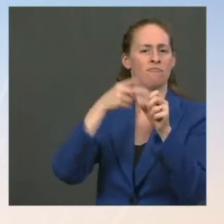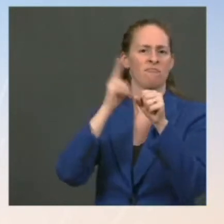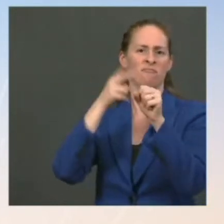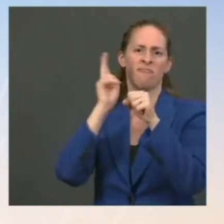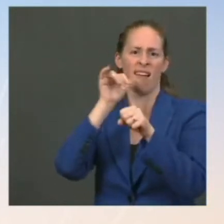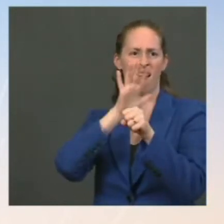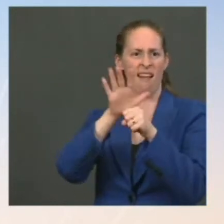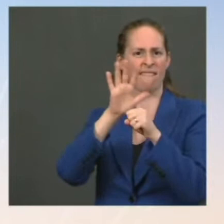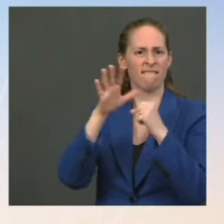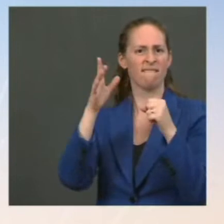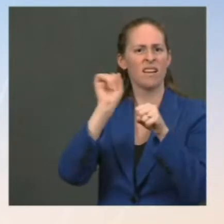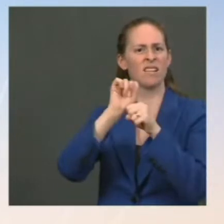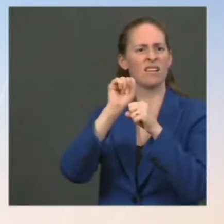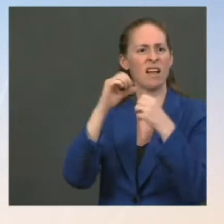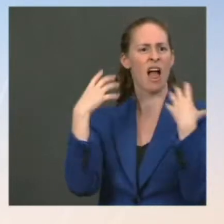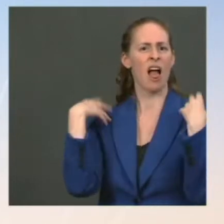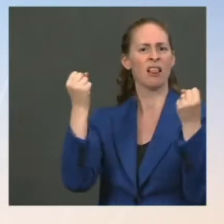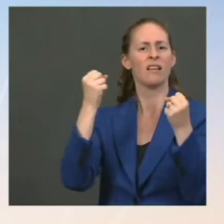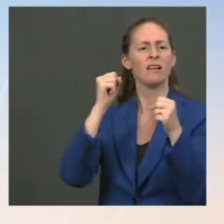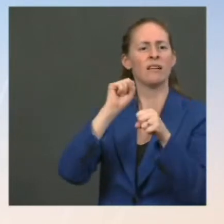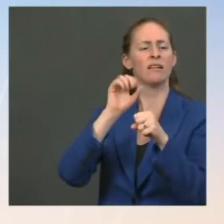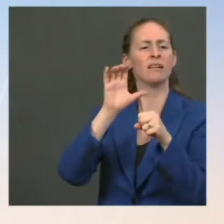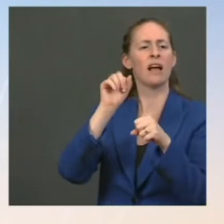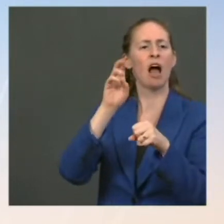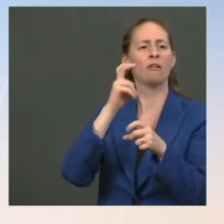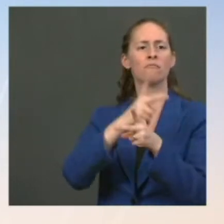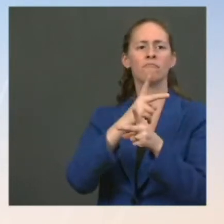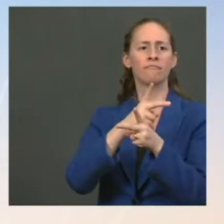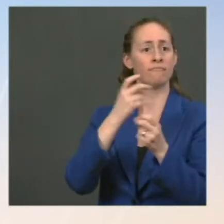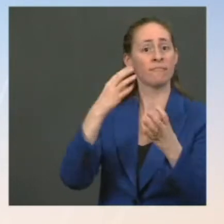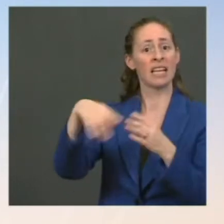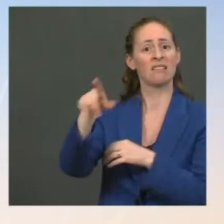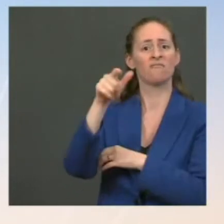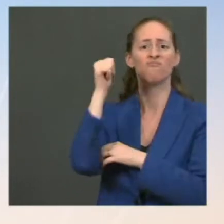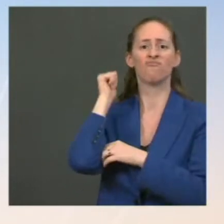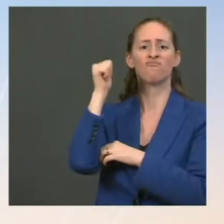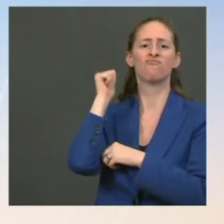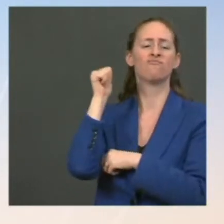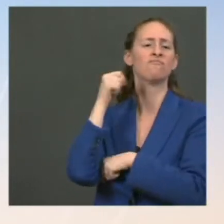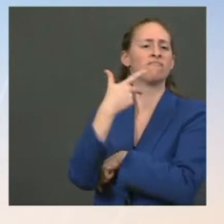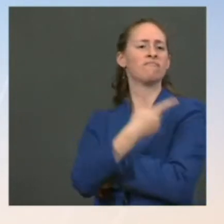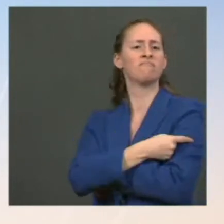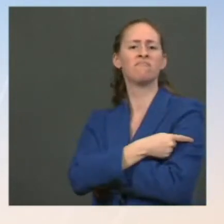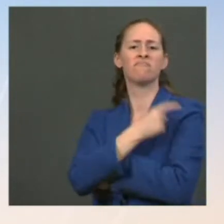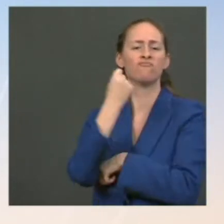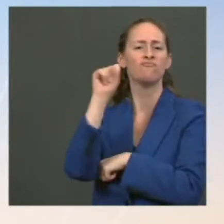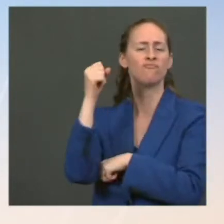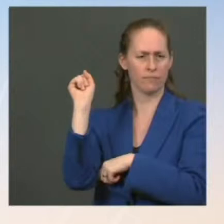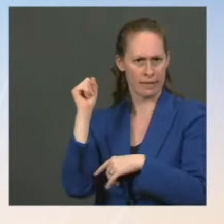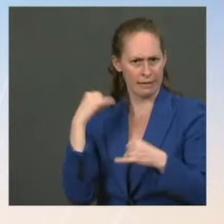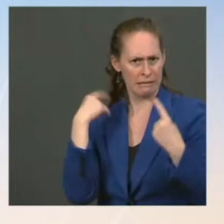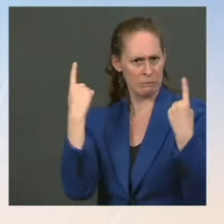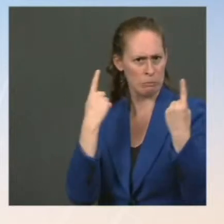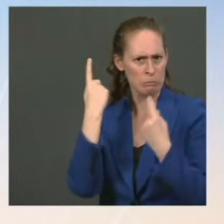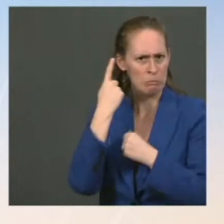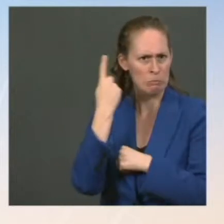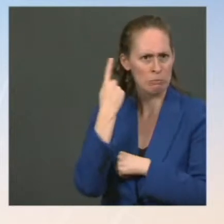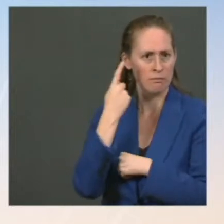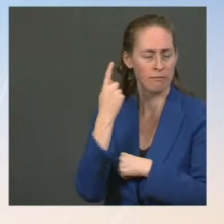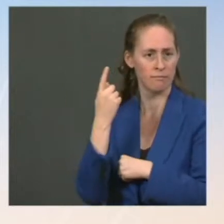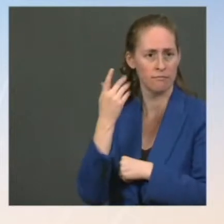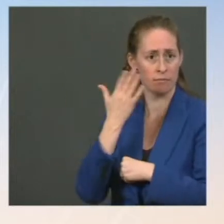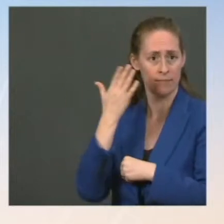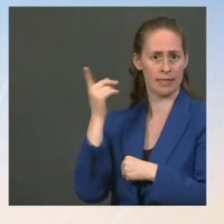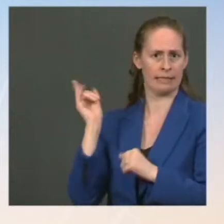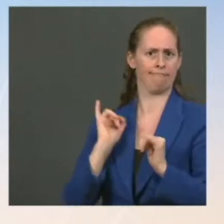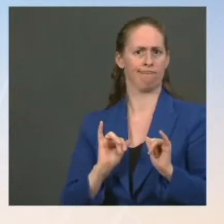comply with strict state vaccine mandates. I'm wondering if the Biden administration is learning anything from these